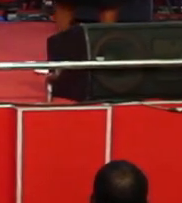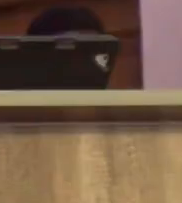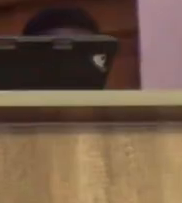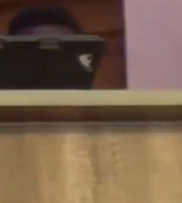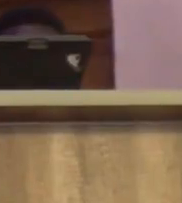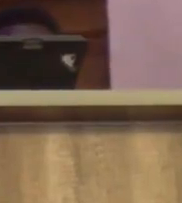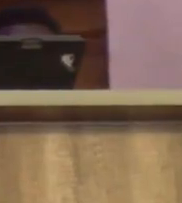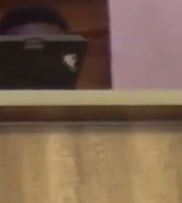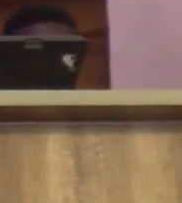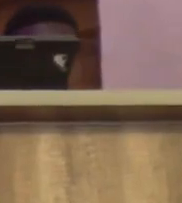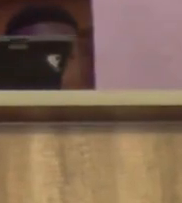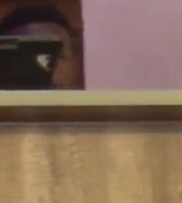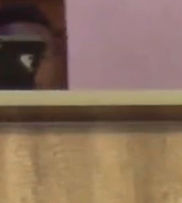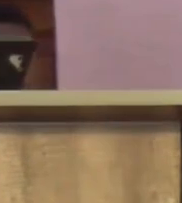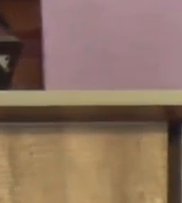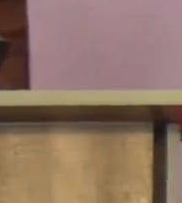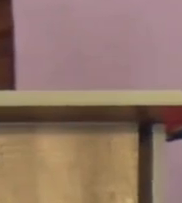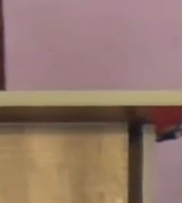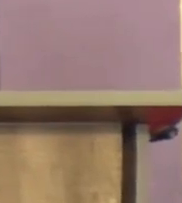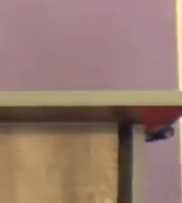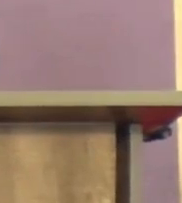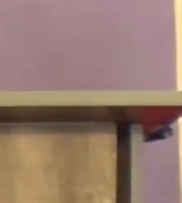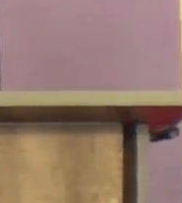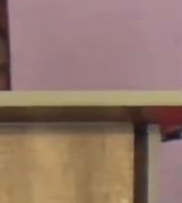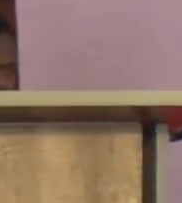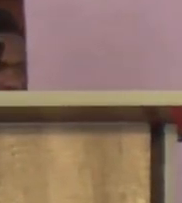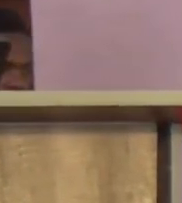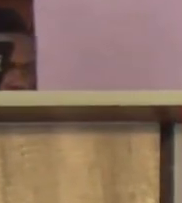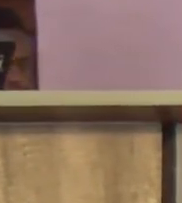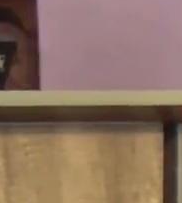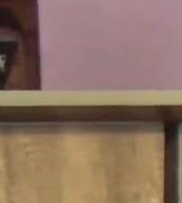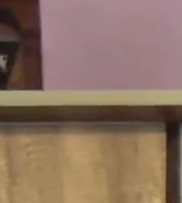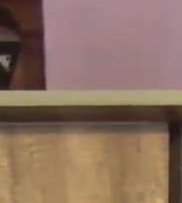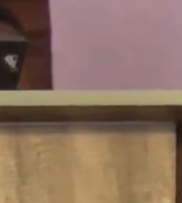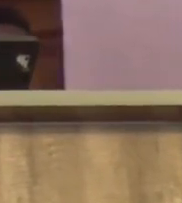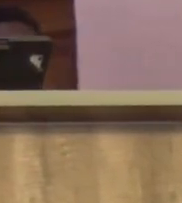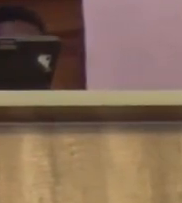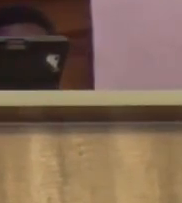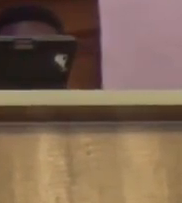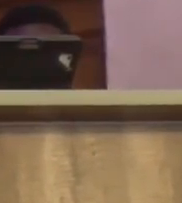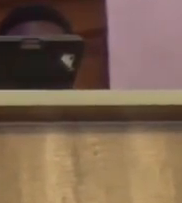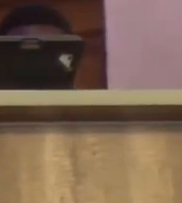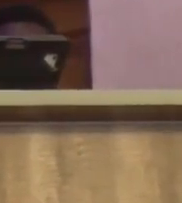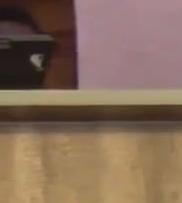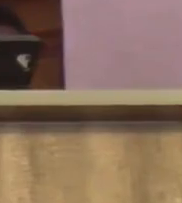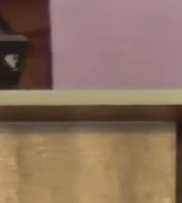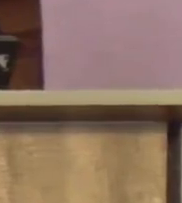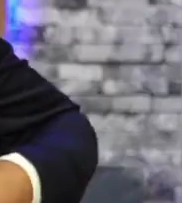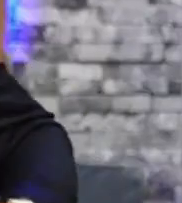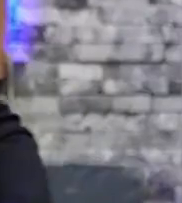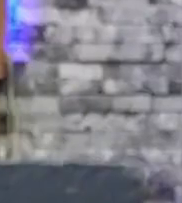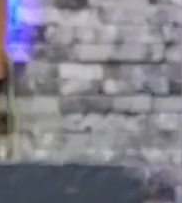taifa. And even if you don't see it, na hata kama huoni, doesn't mean he's not moving. Si kusema ya kwamba hatendi